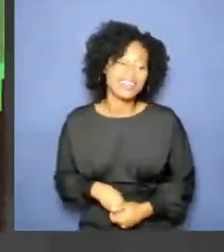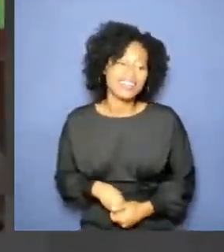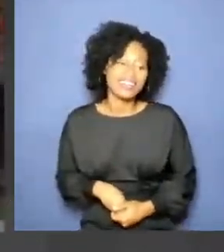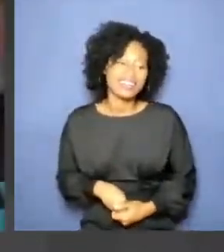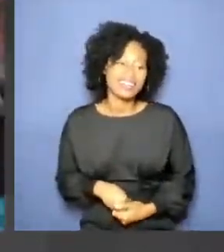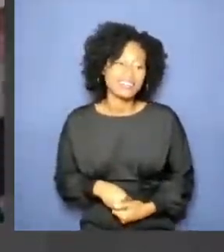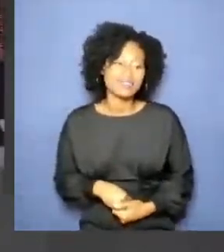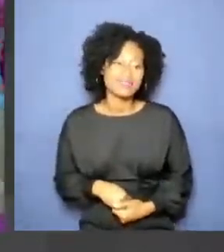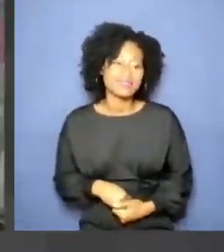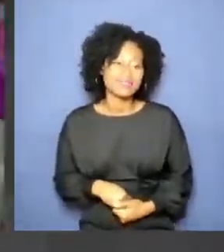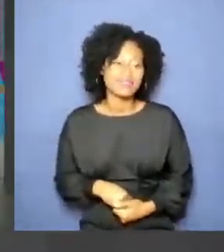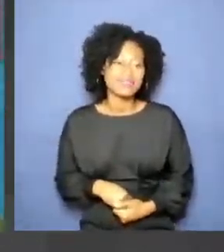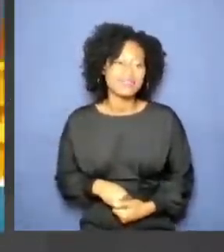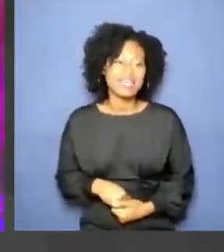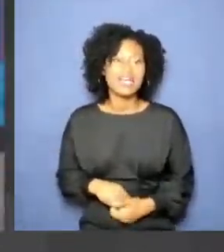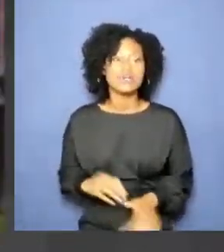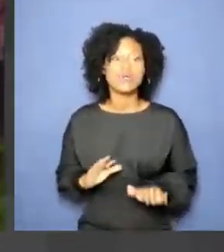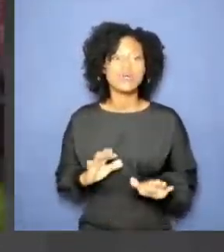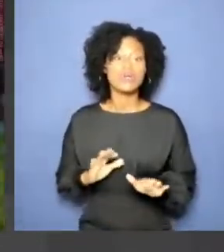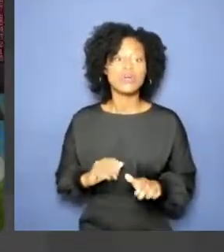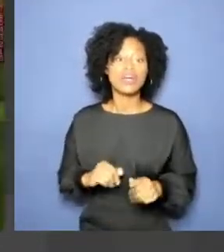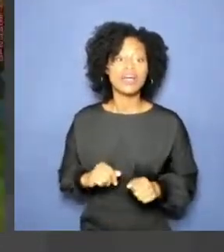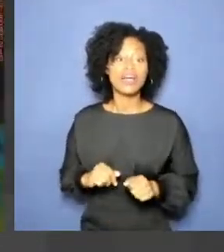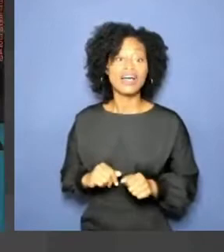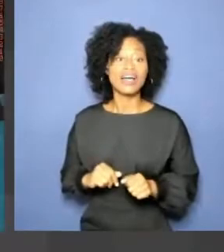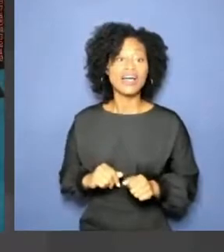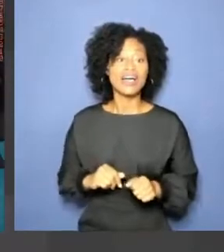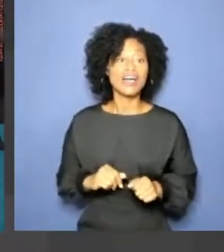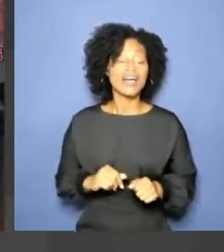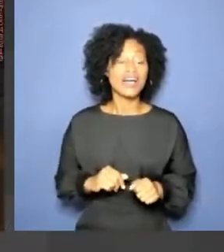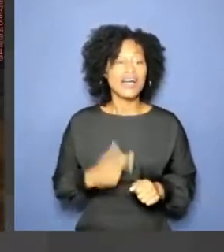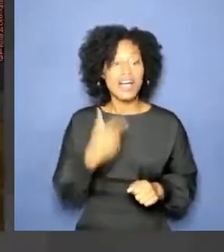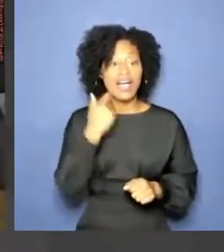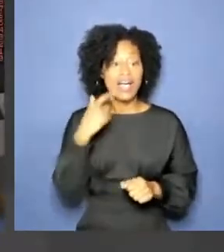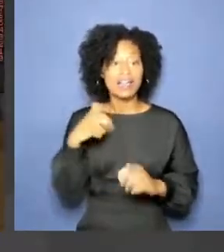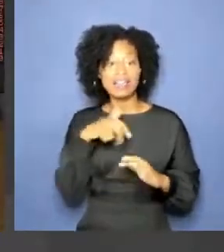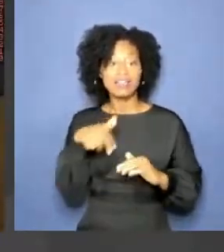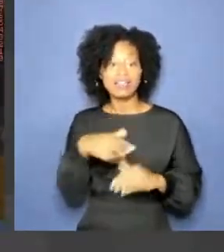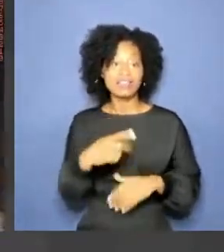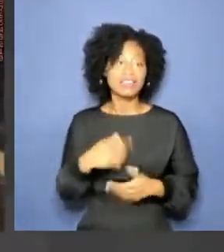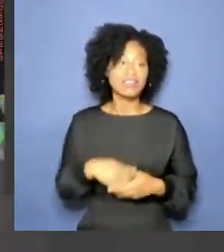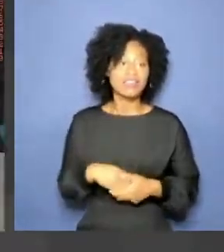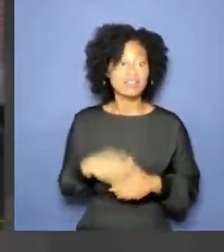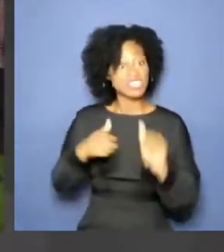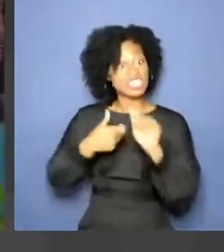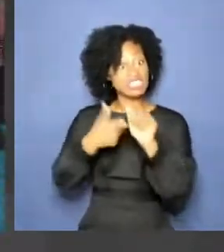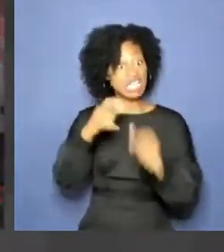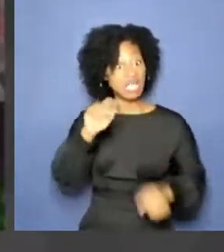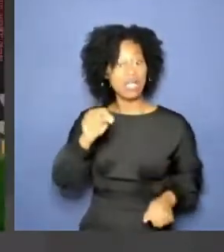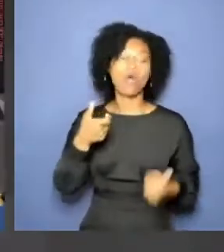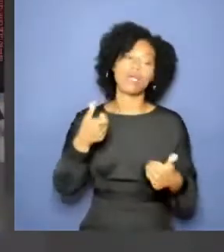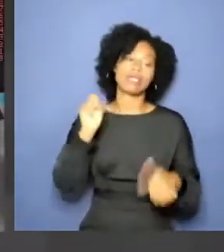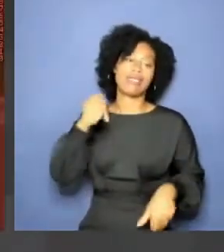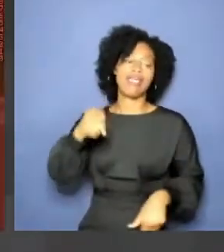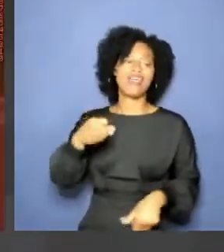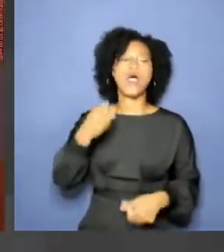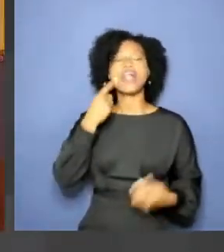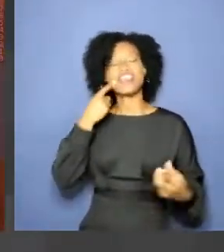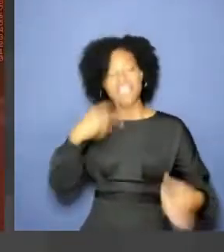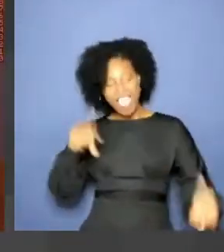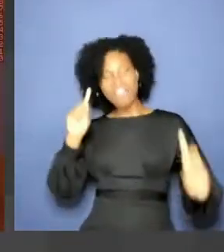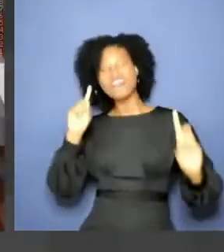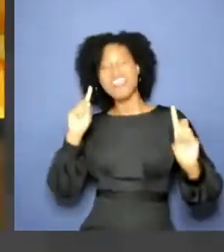I've killed Pete. I killed Cranios. Yeah, fill it in. They're chasing me. Okay, yeah. Right. There we go. Fill